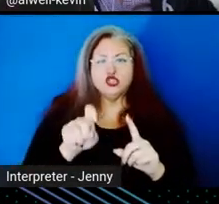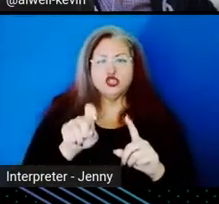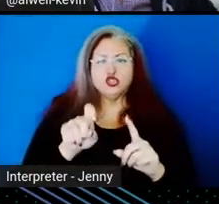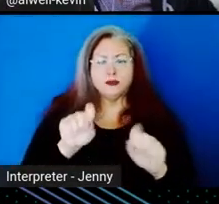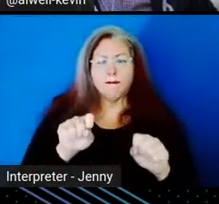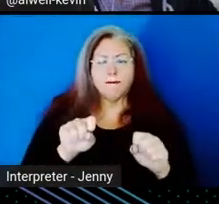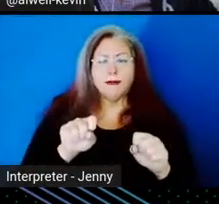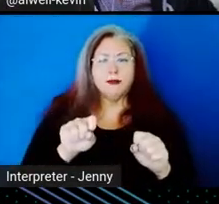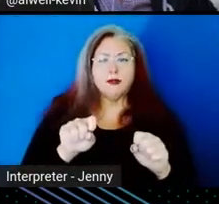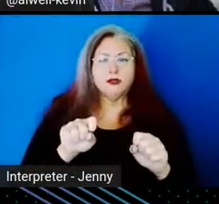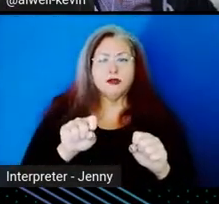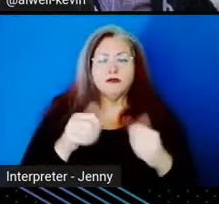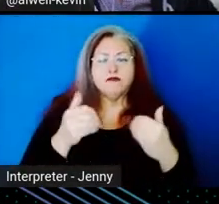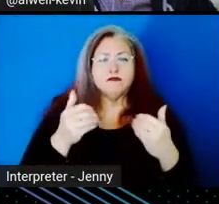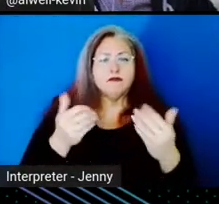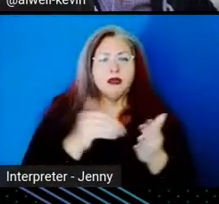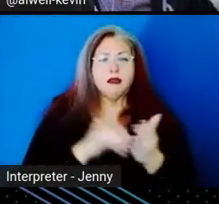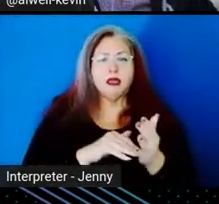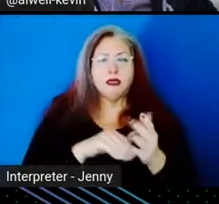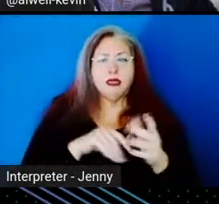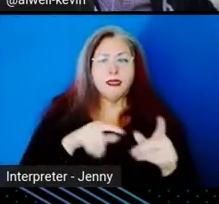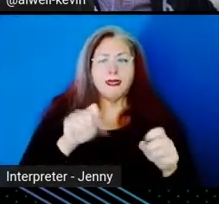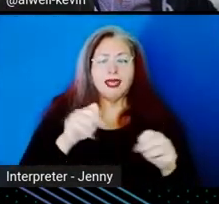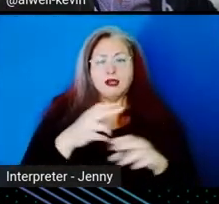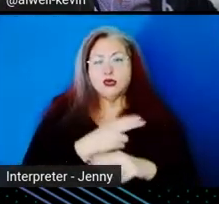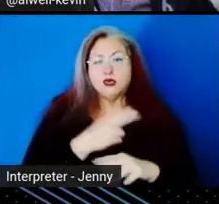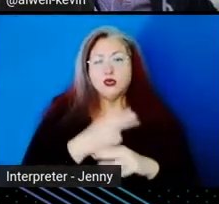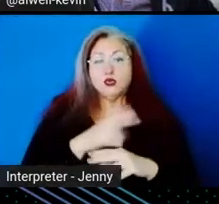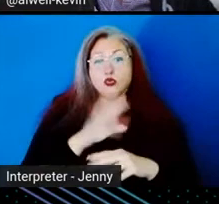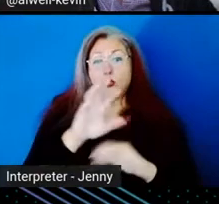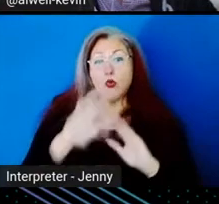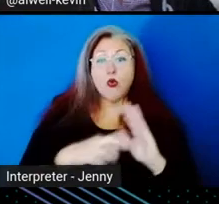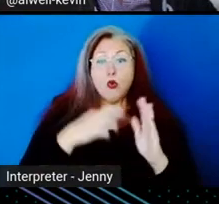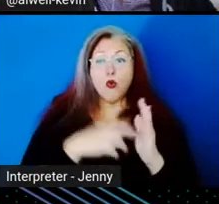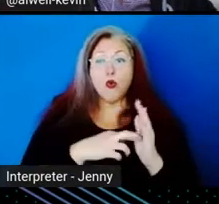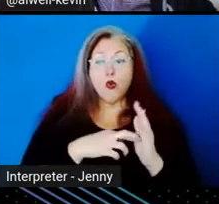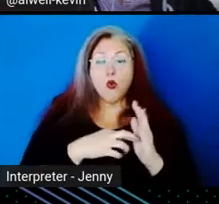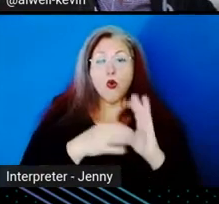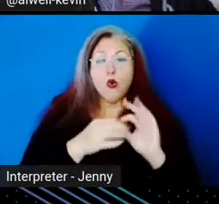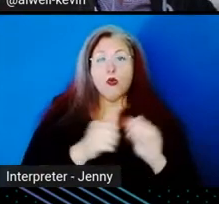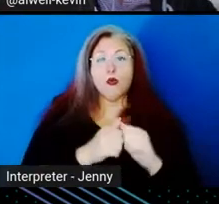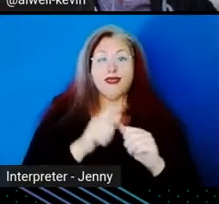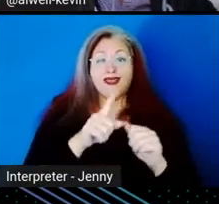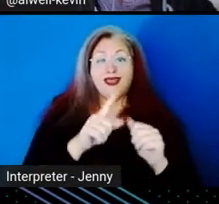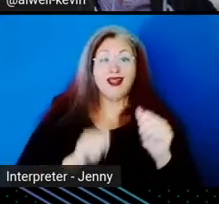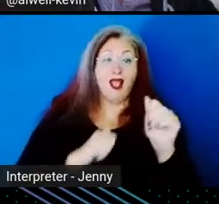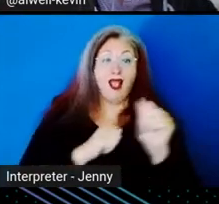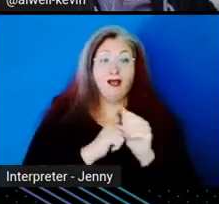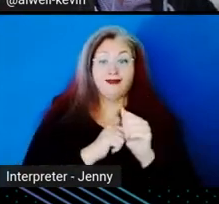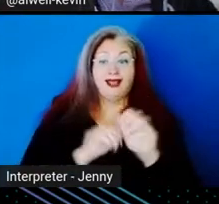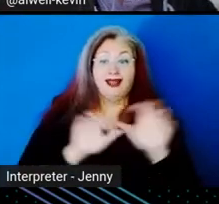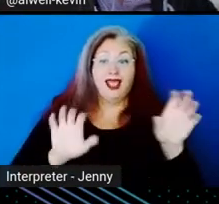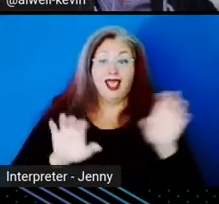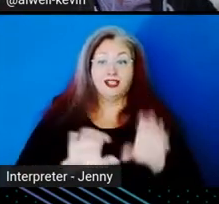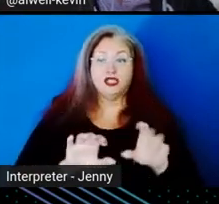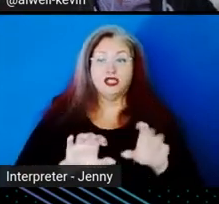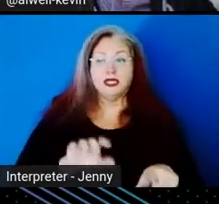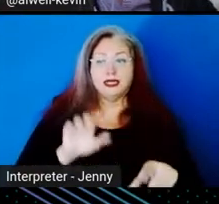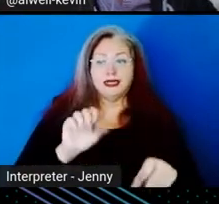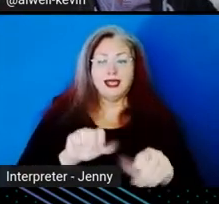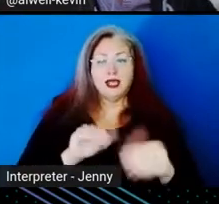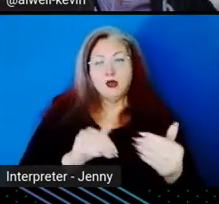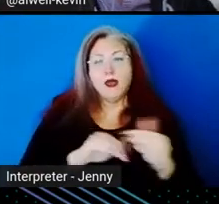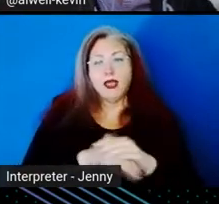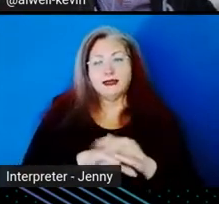to, again, use your role with this updated action in order to